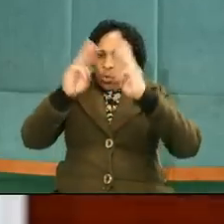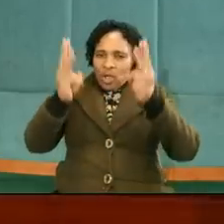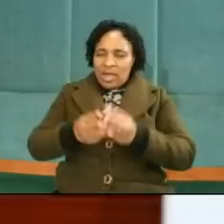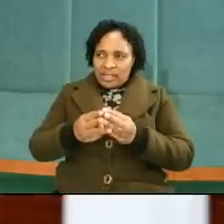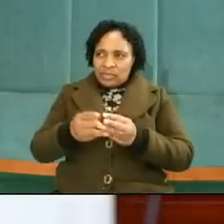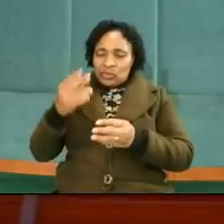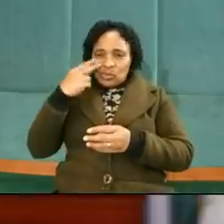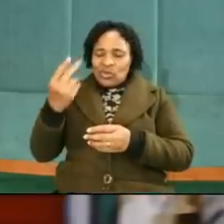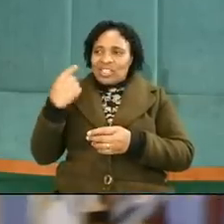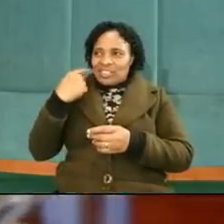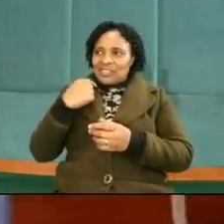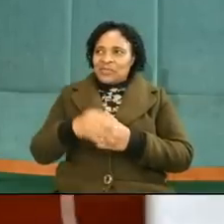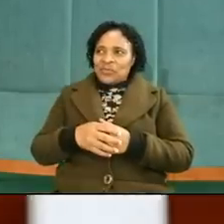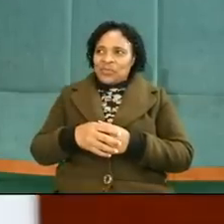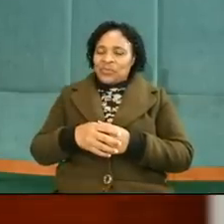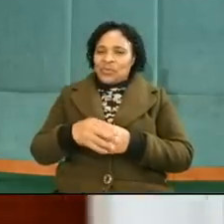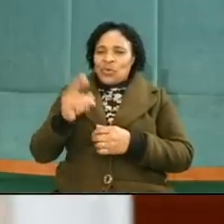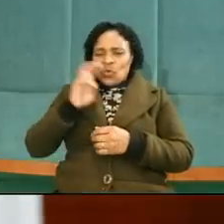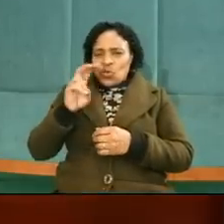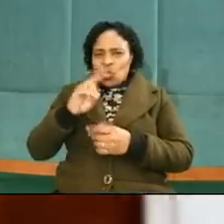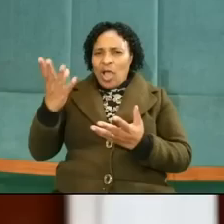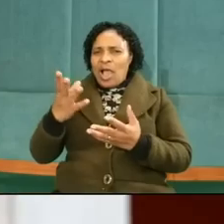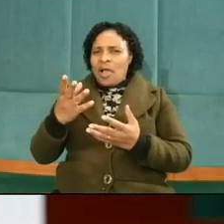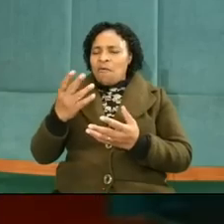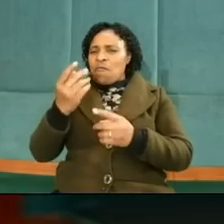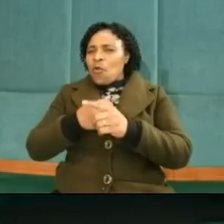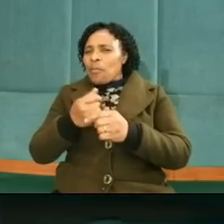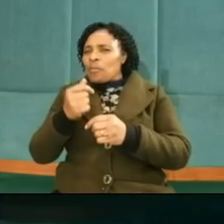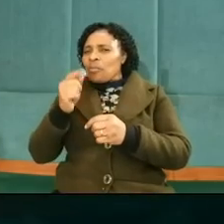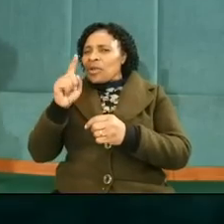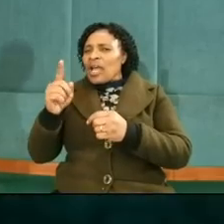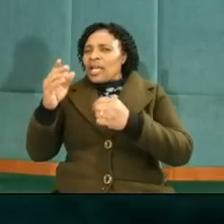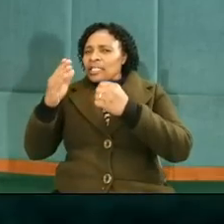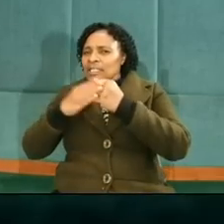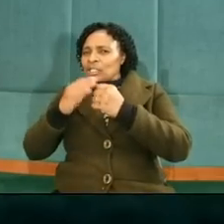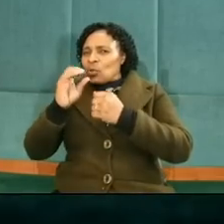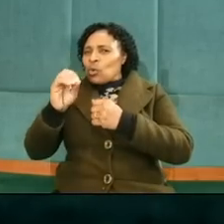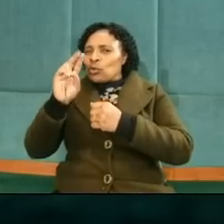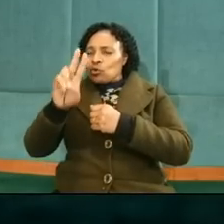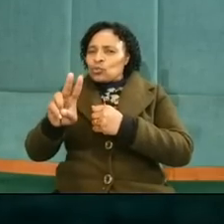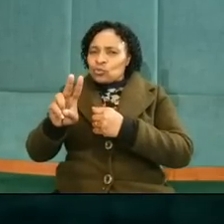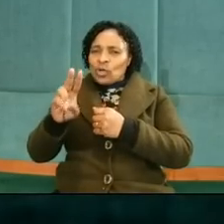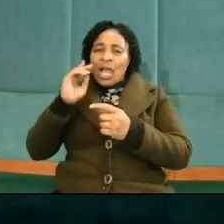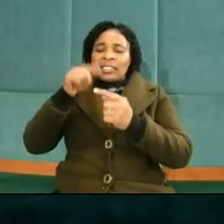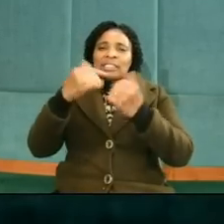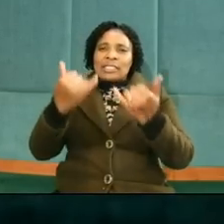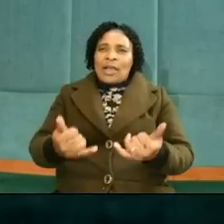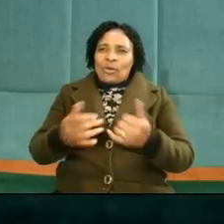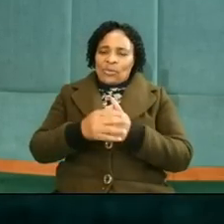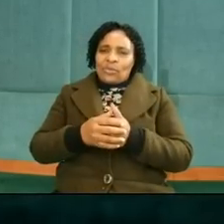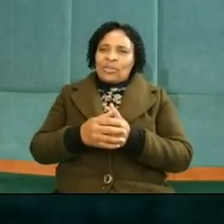world. You saw yesterday that when we look at the amount of earthquakes from 1902 right until now, the earth is on fire.